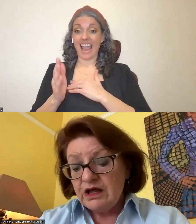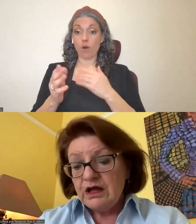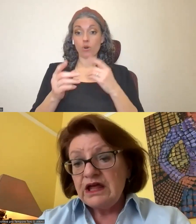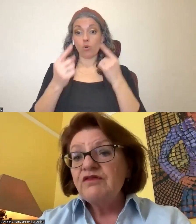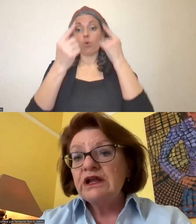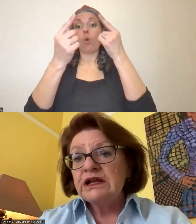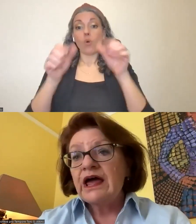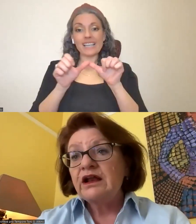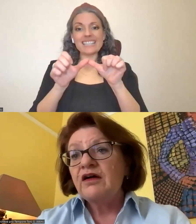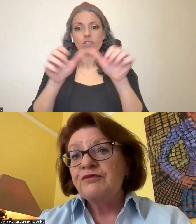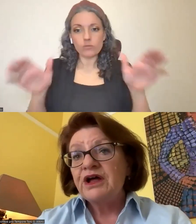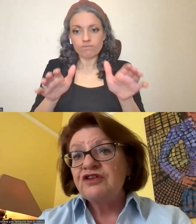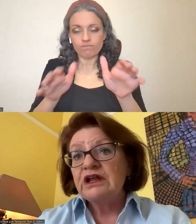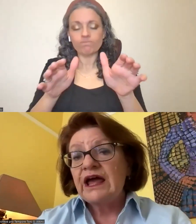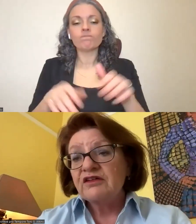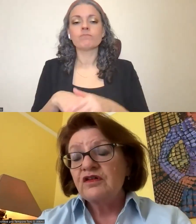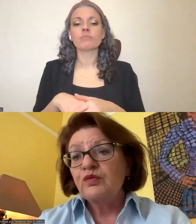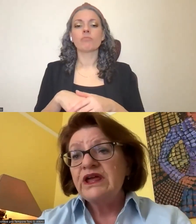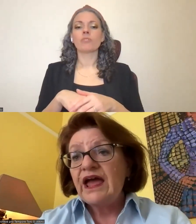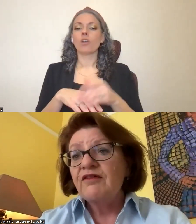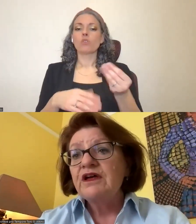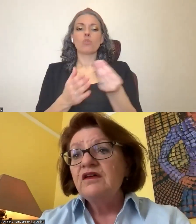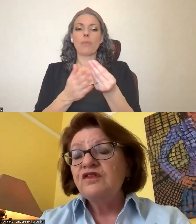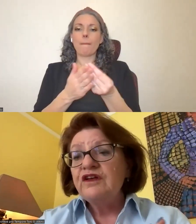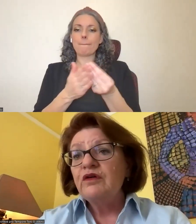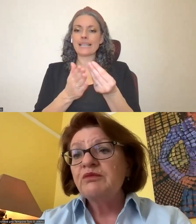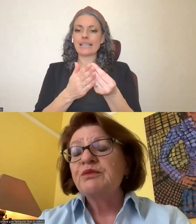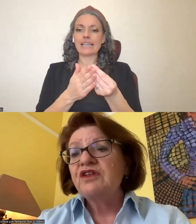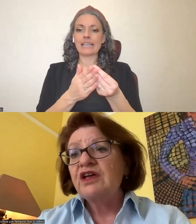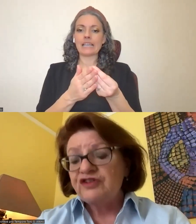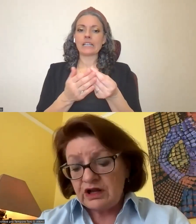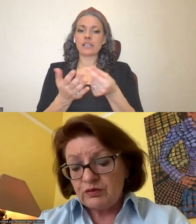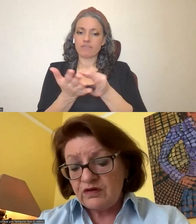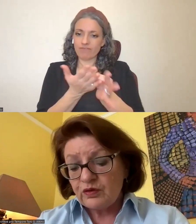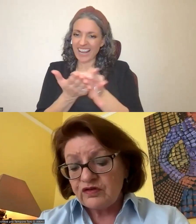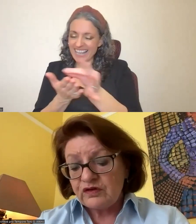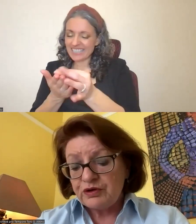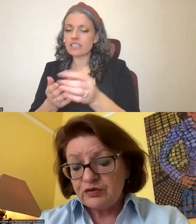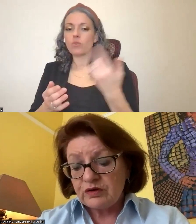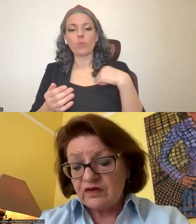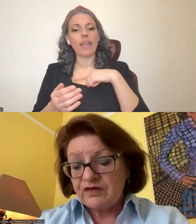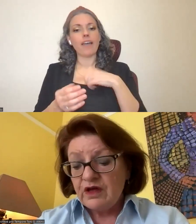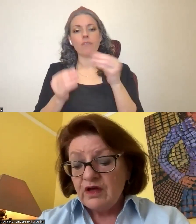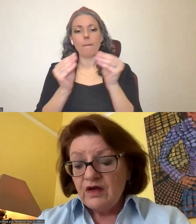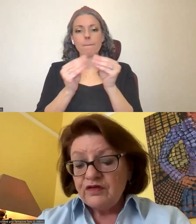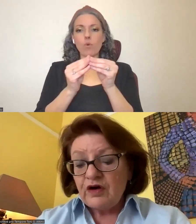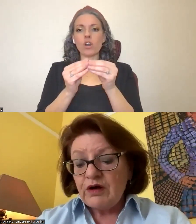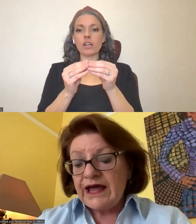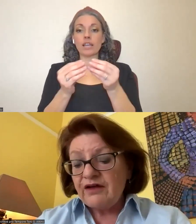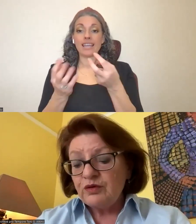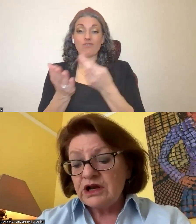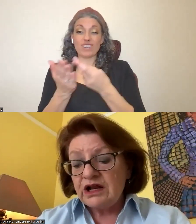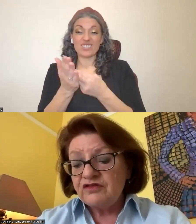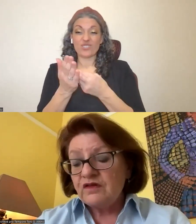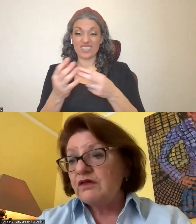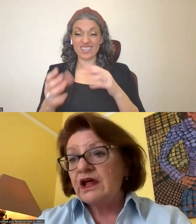said, even in light of budget actions, we have still implementation and resources to put towards this. So I